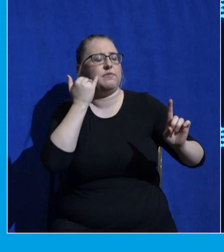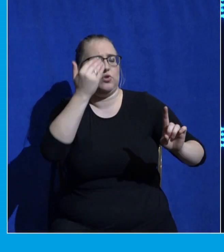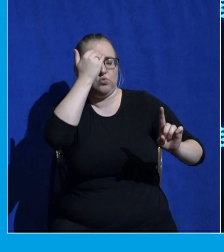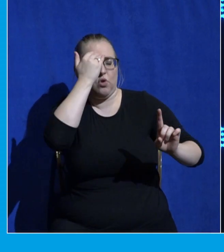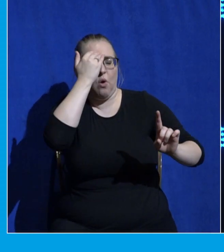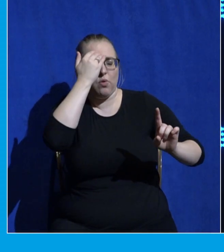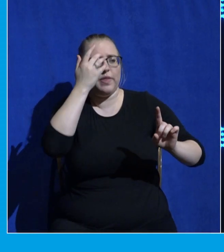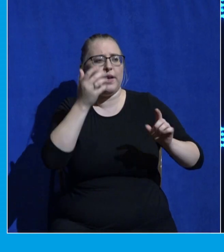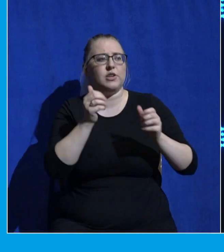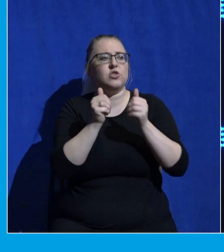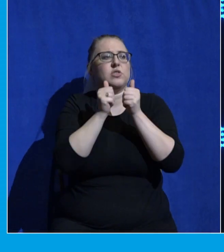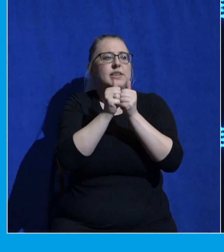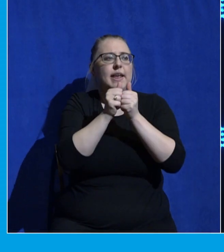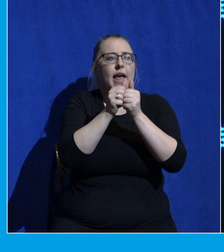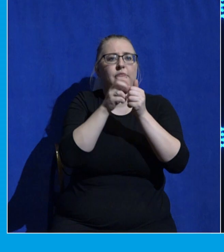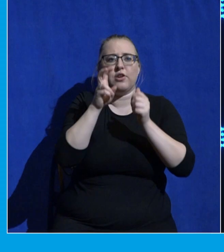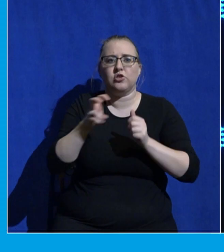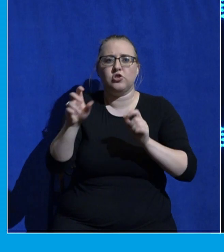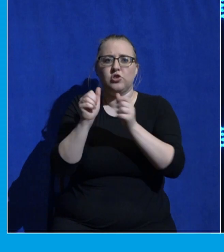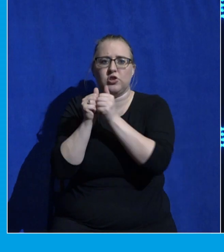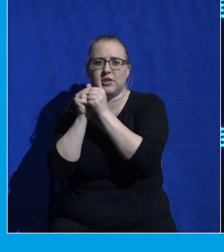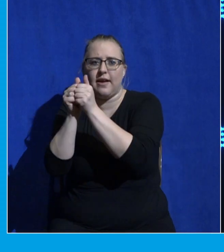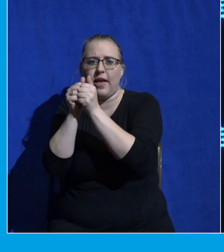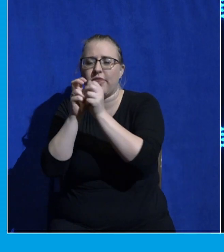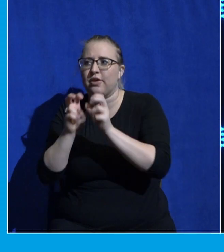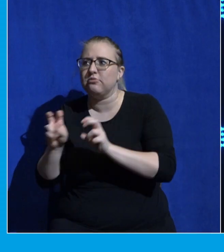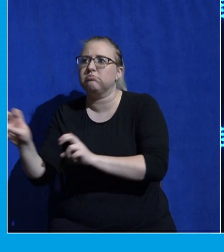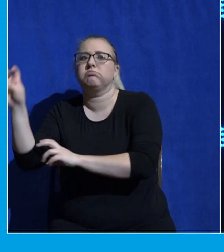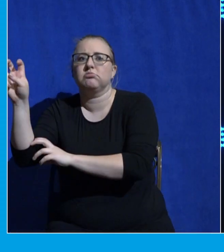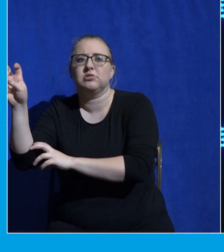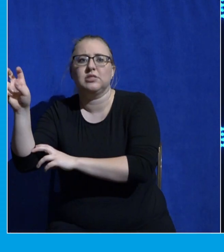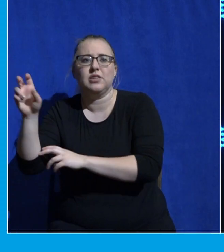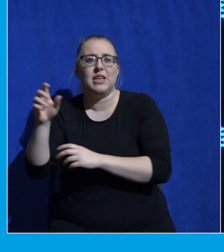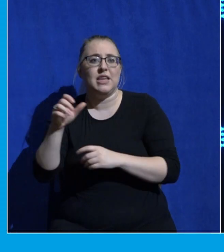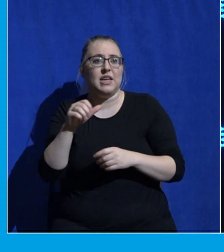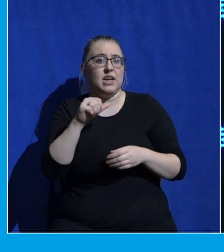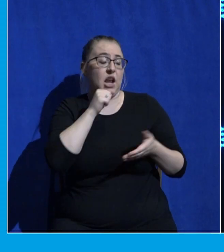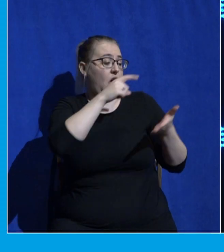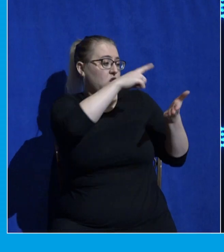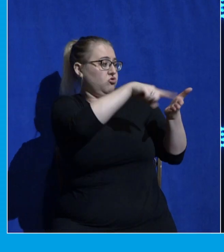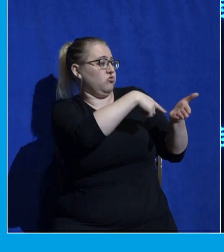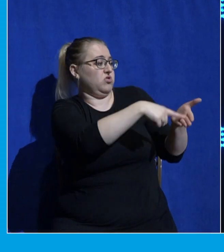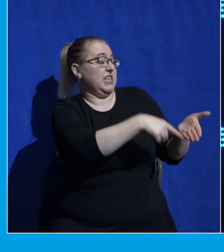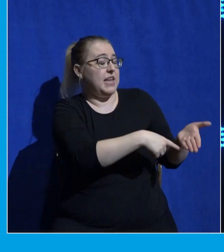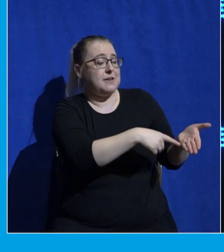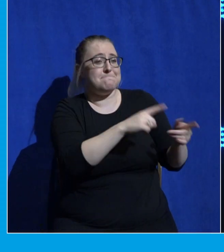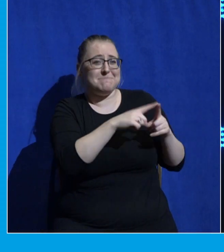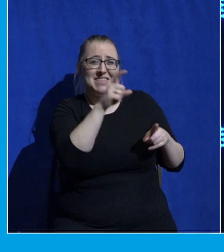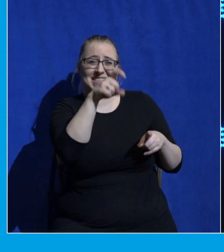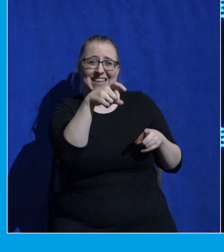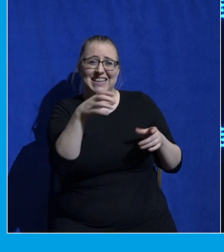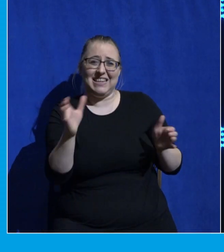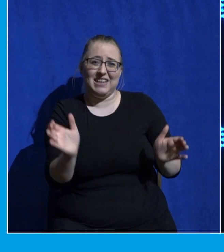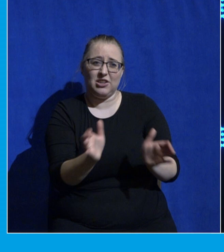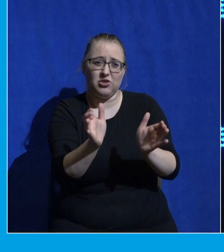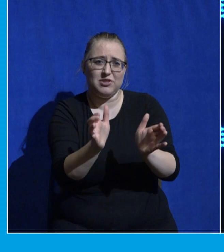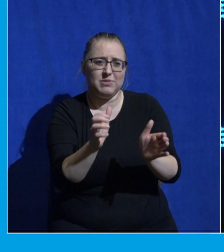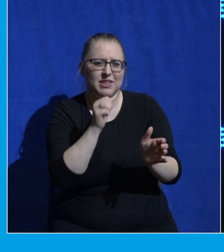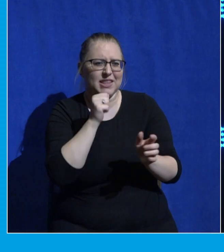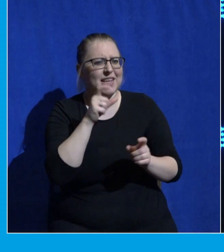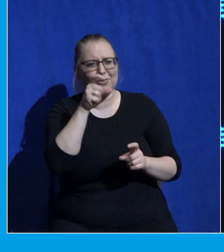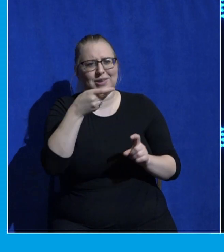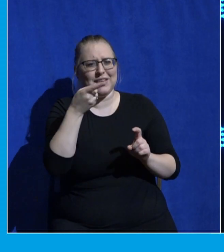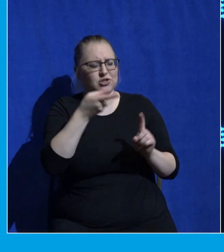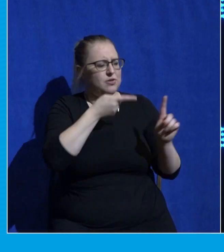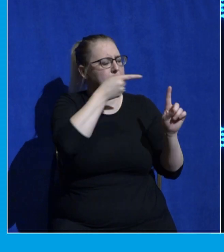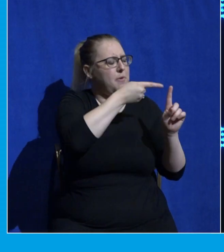There are people around you, instead of needing your critique, they need your encouragement. Instead of you pointing out their flaws and their faults, they need you to point